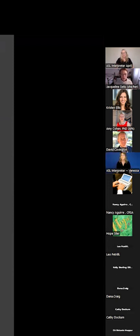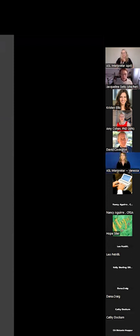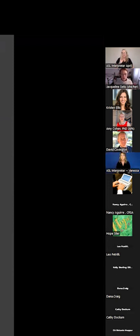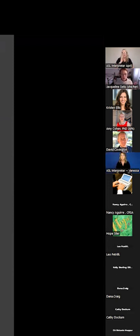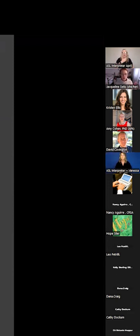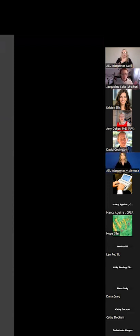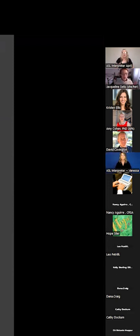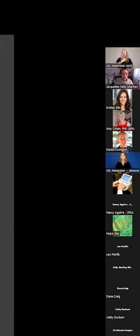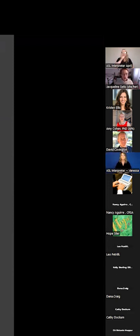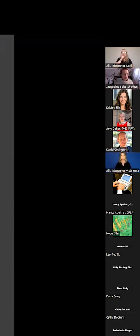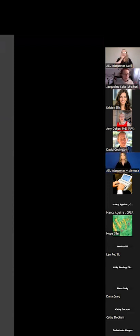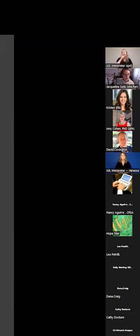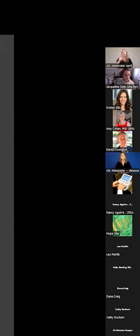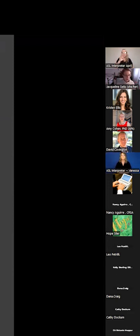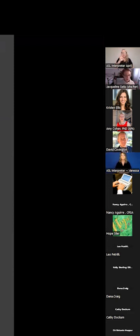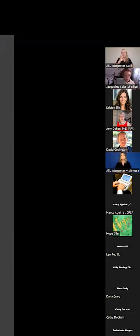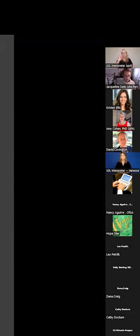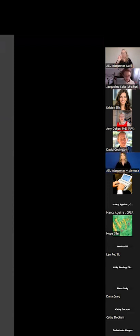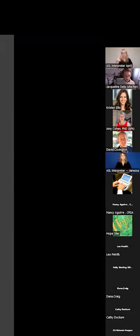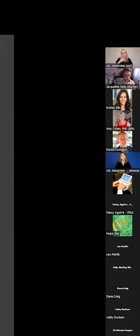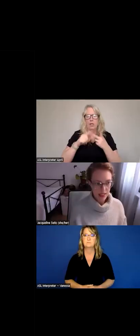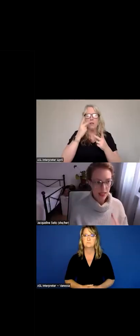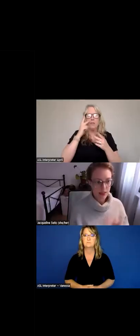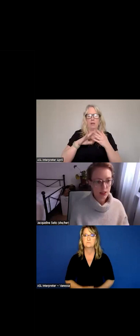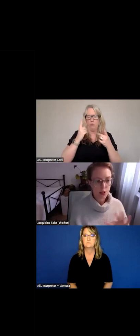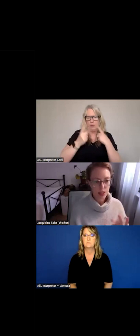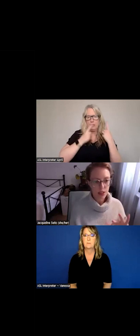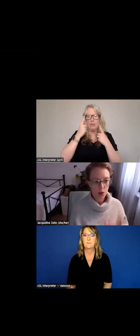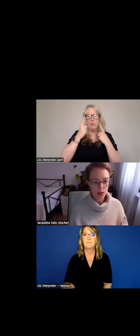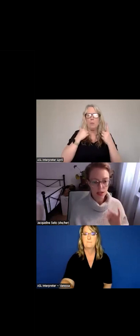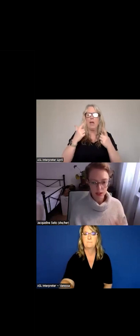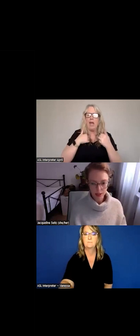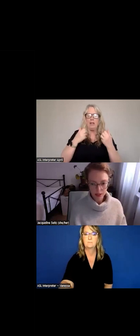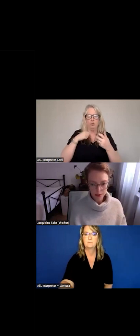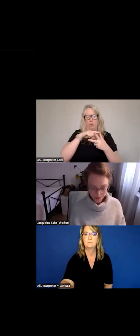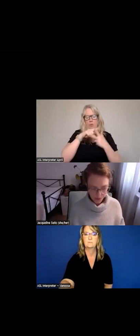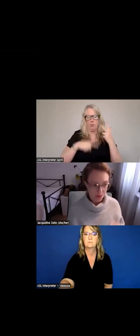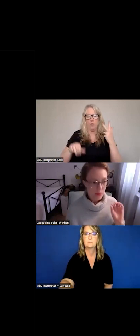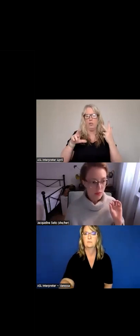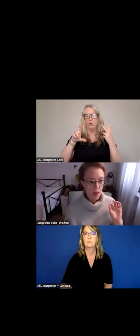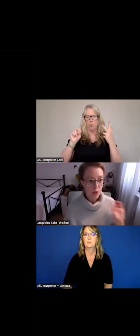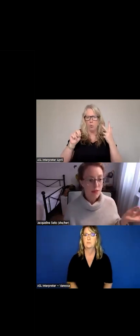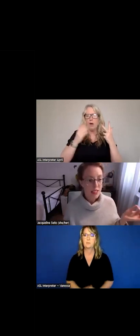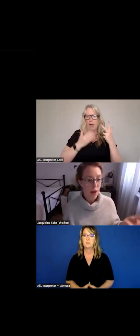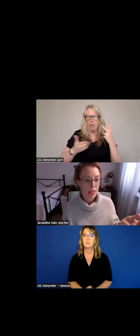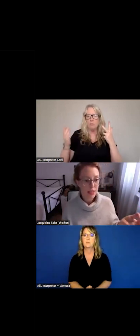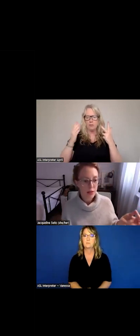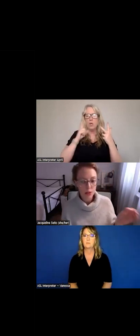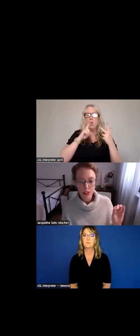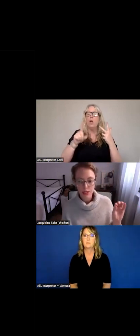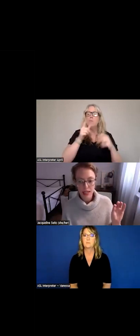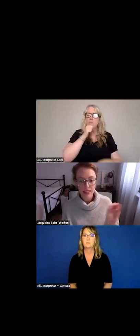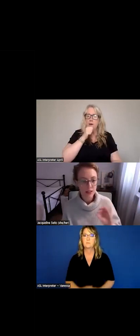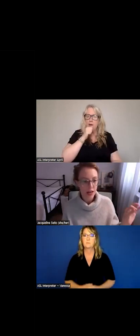framework is a way to walk through the privacy considerations, and it has these three core elements. Privacy mapping,